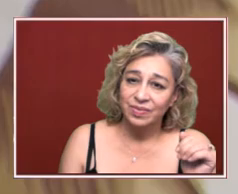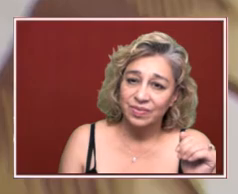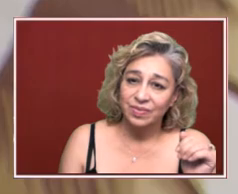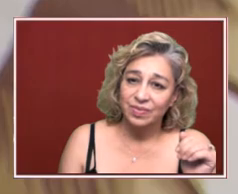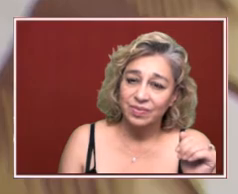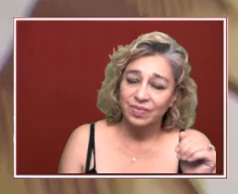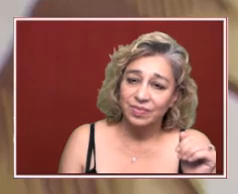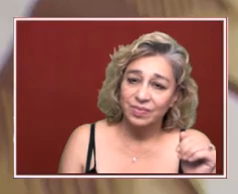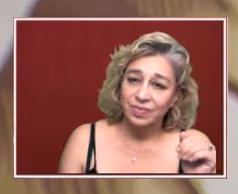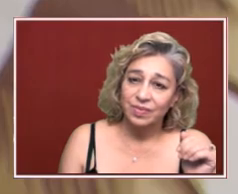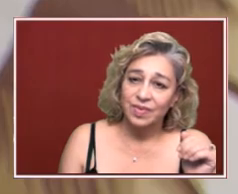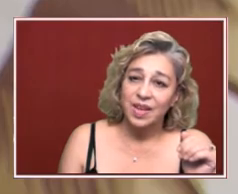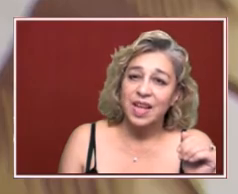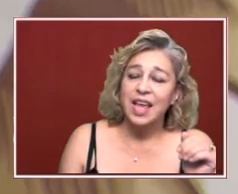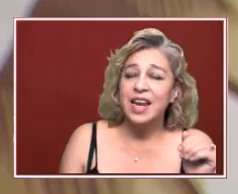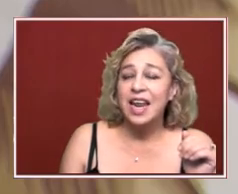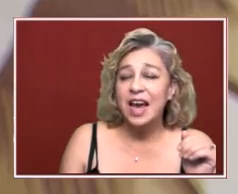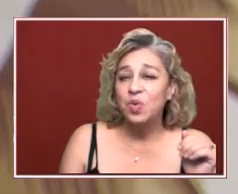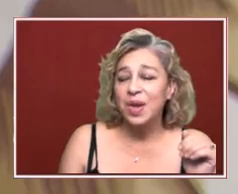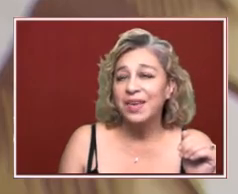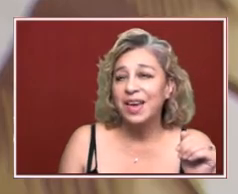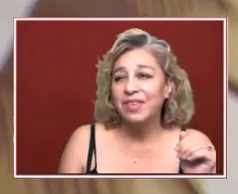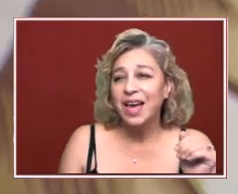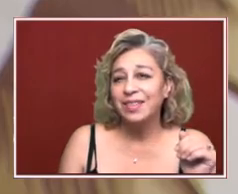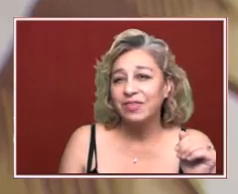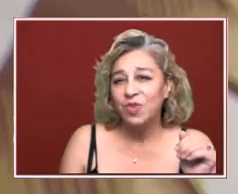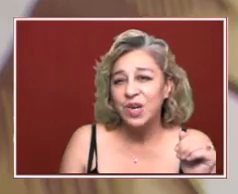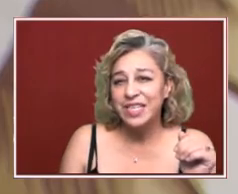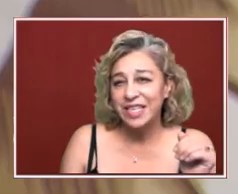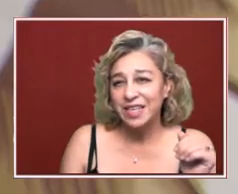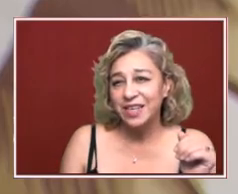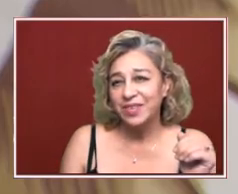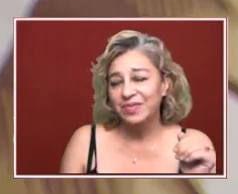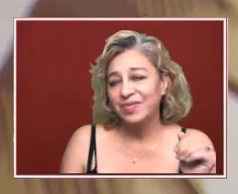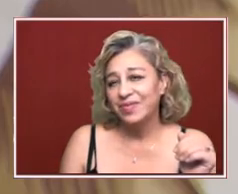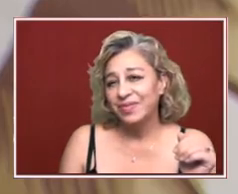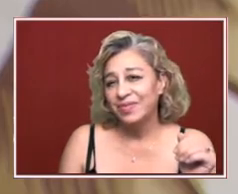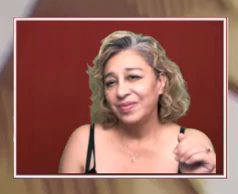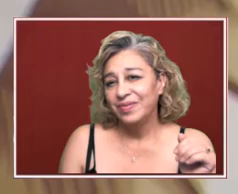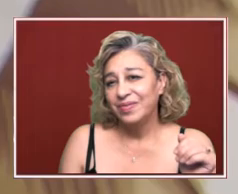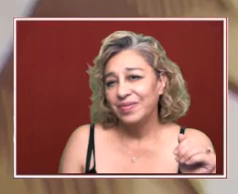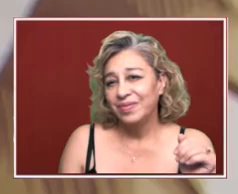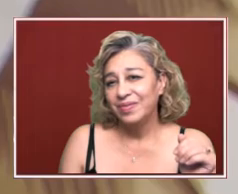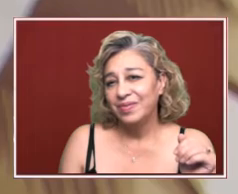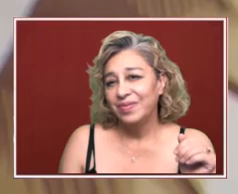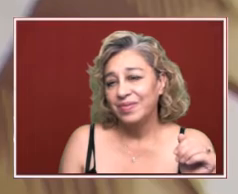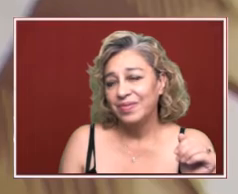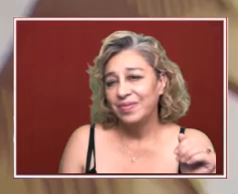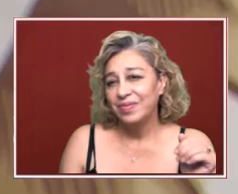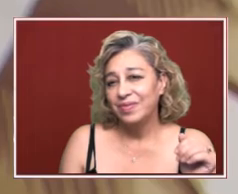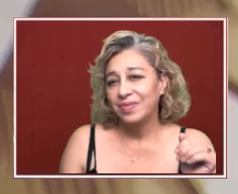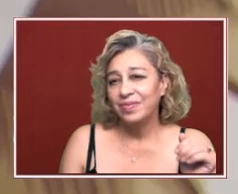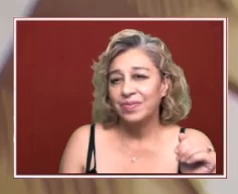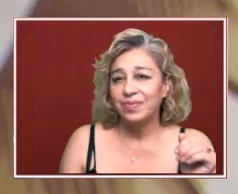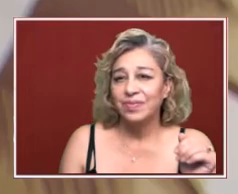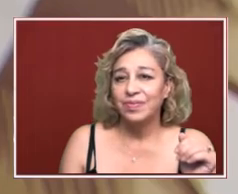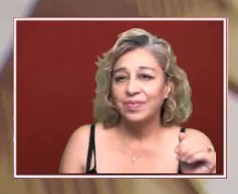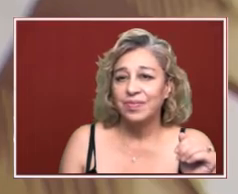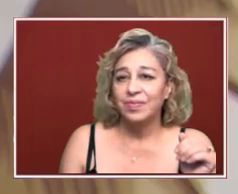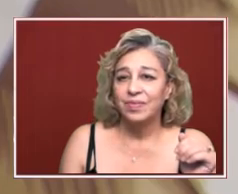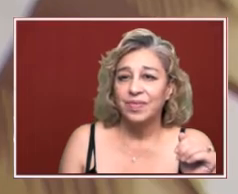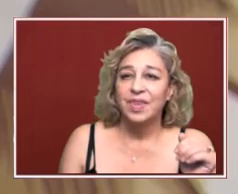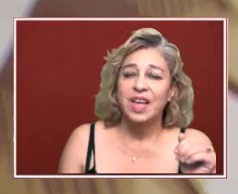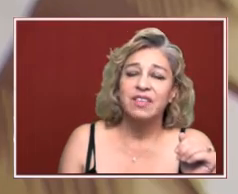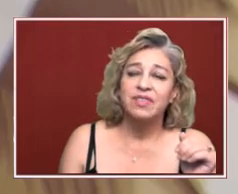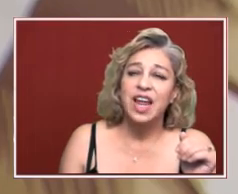ahora la fortuna. And now we have had the fortune. De mantener una muy buena